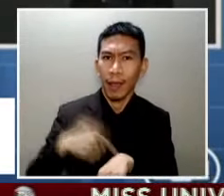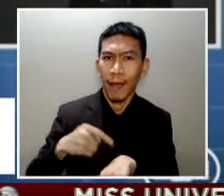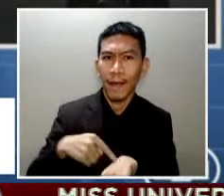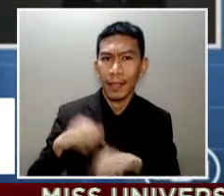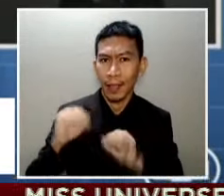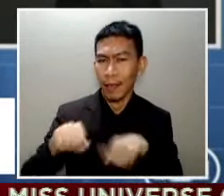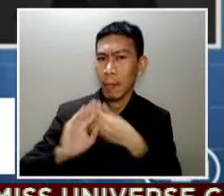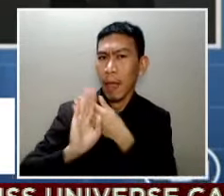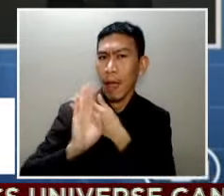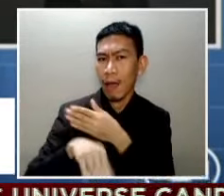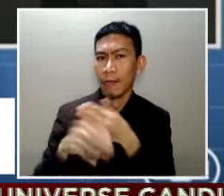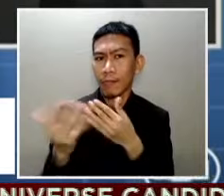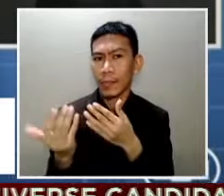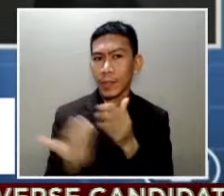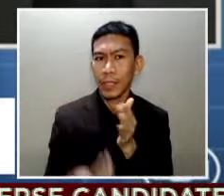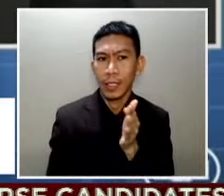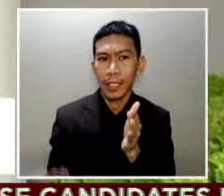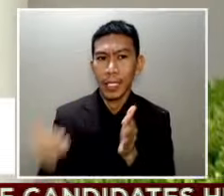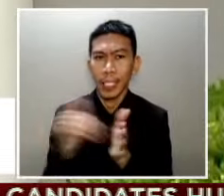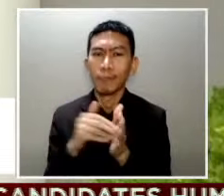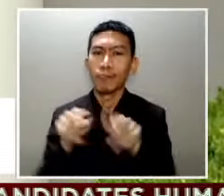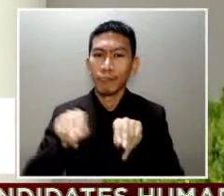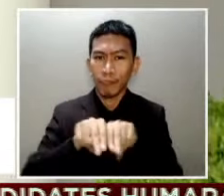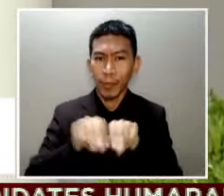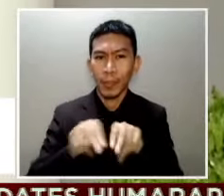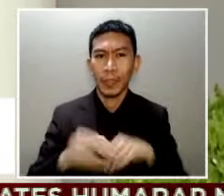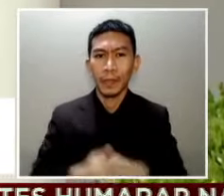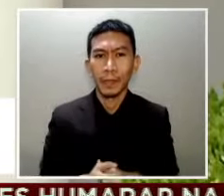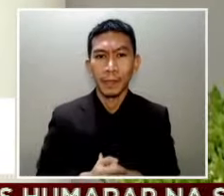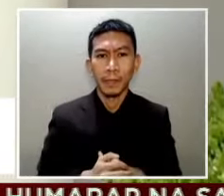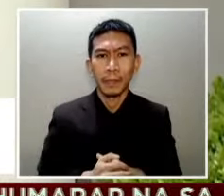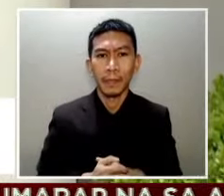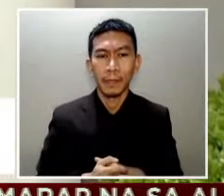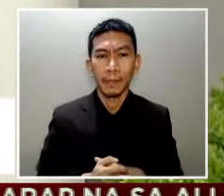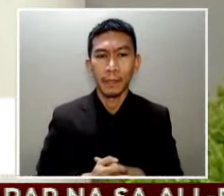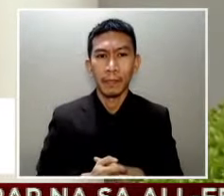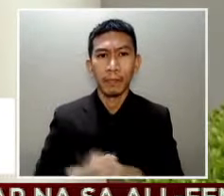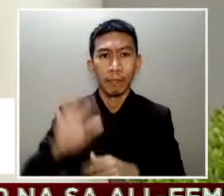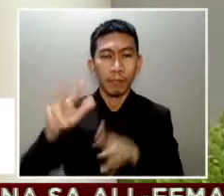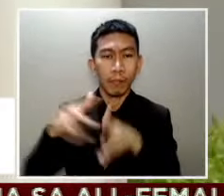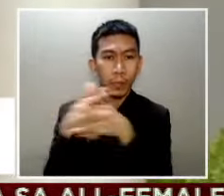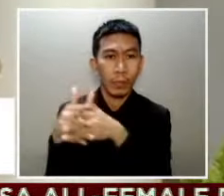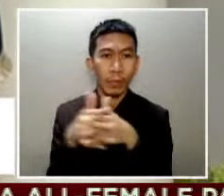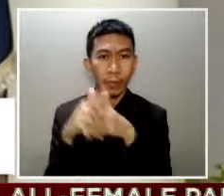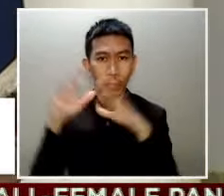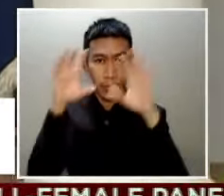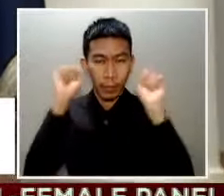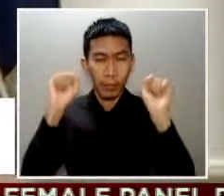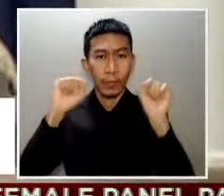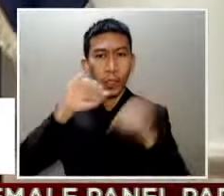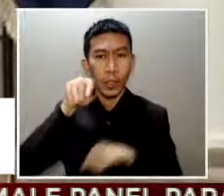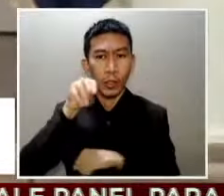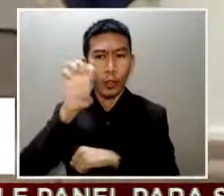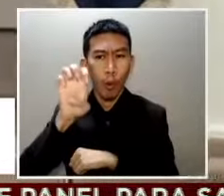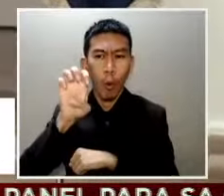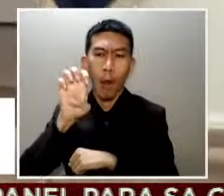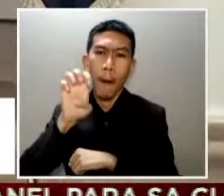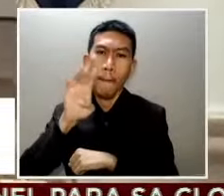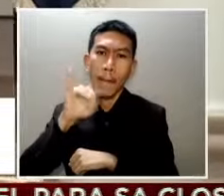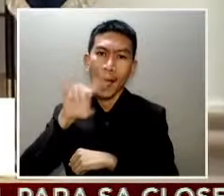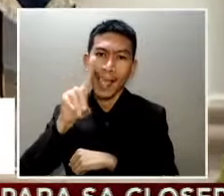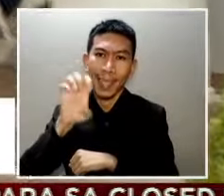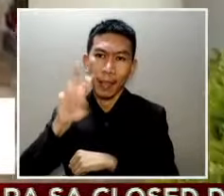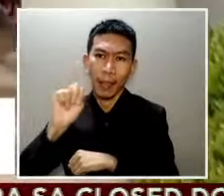back to some sense of normalcy. Ayon kay U.S. Joe Biden, patuna ito na gumagana ang kampanya ng Estados